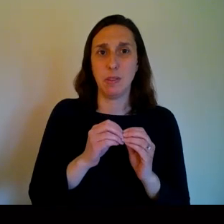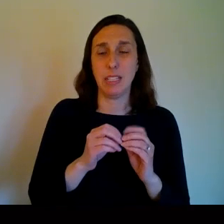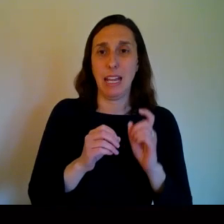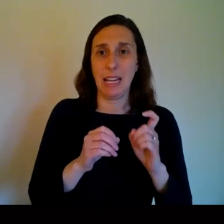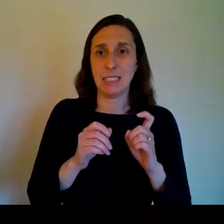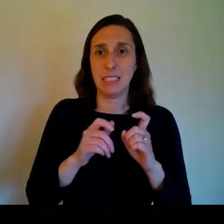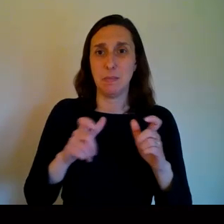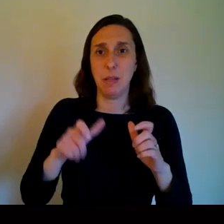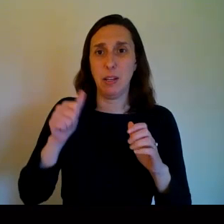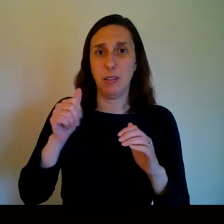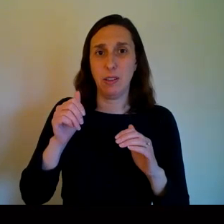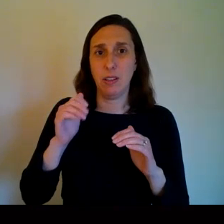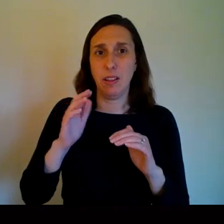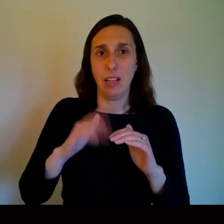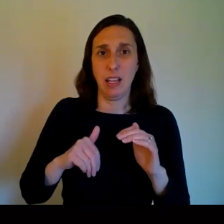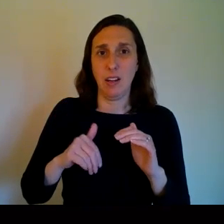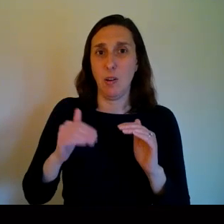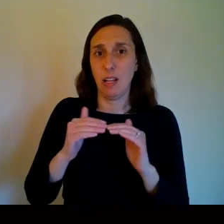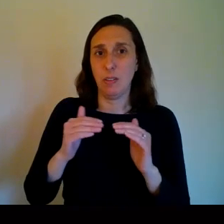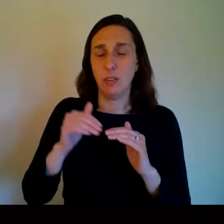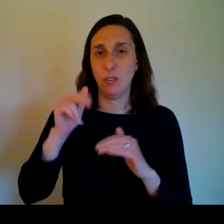to 35/4.